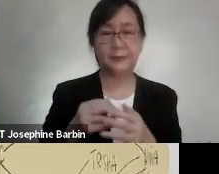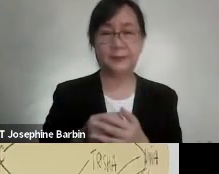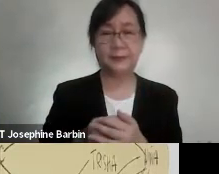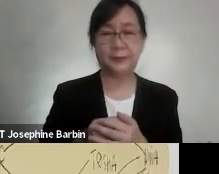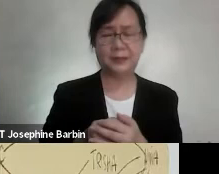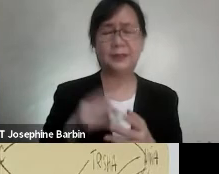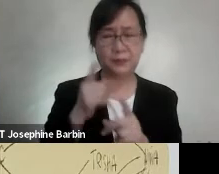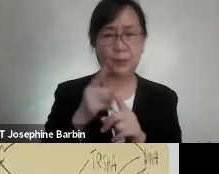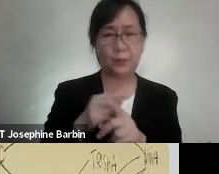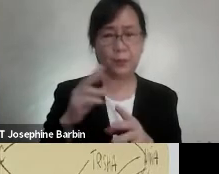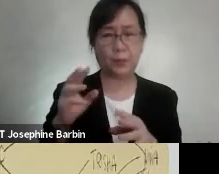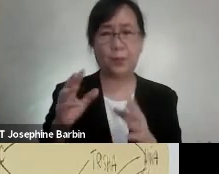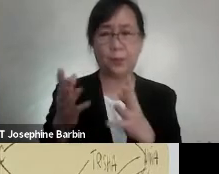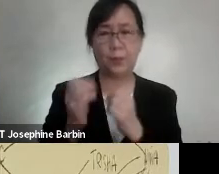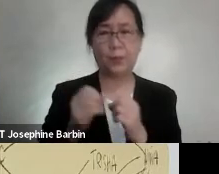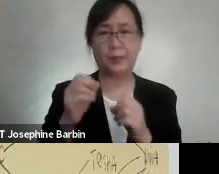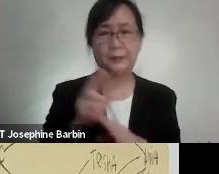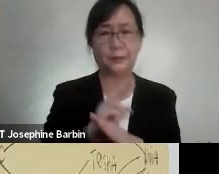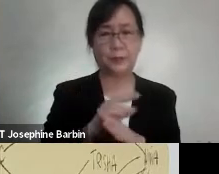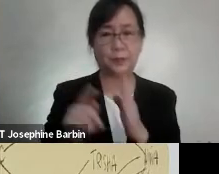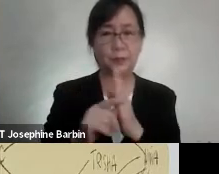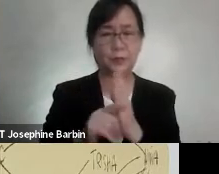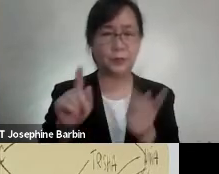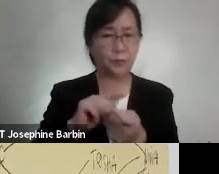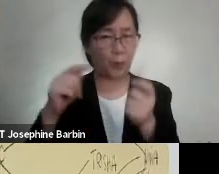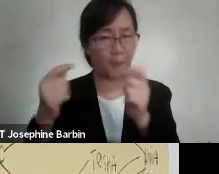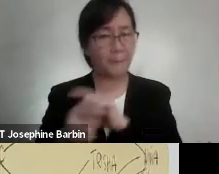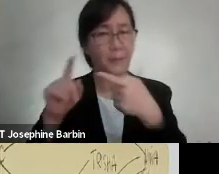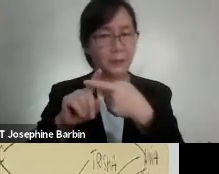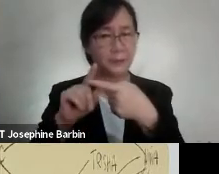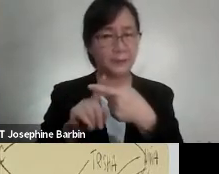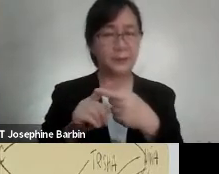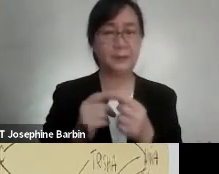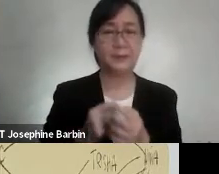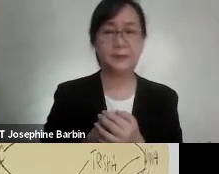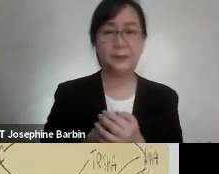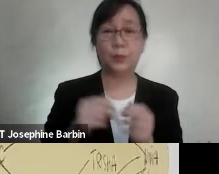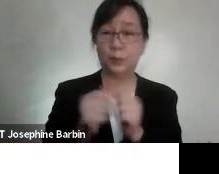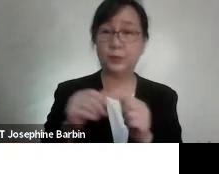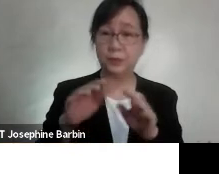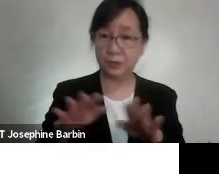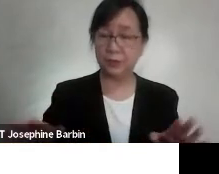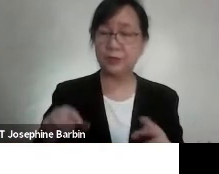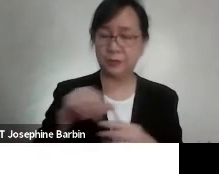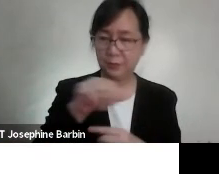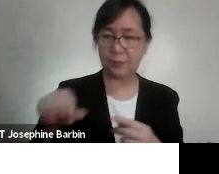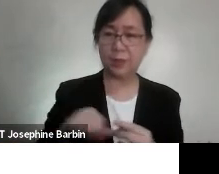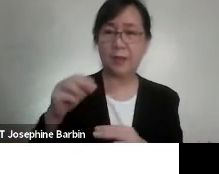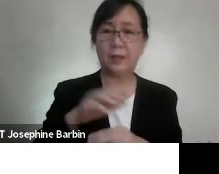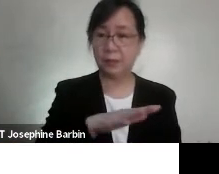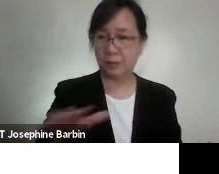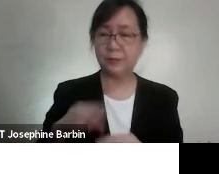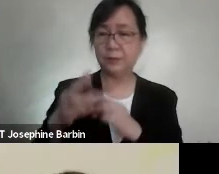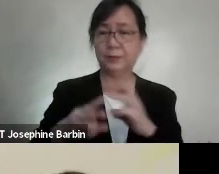And they really want to use technology to transform their worlds positively, as we've seen with children around the world